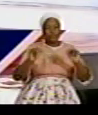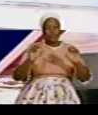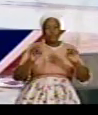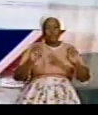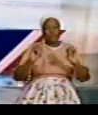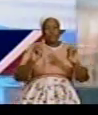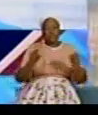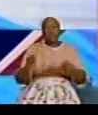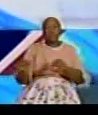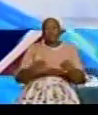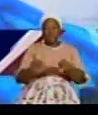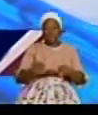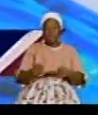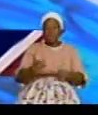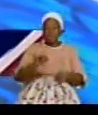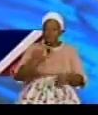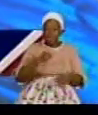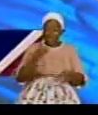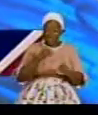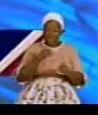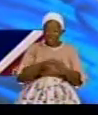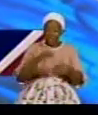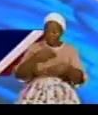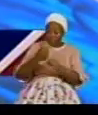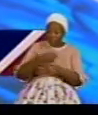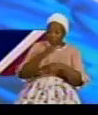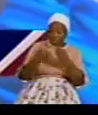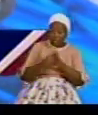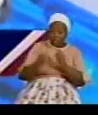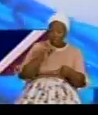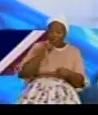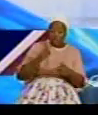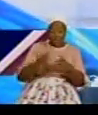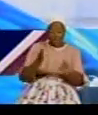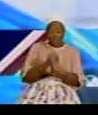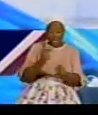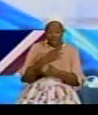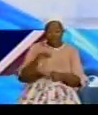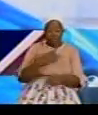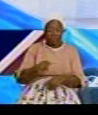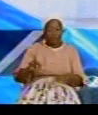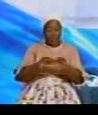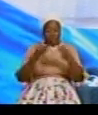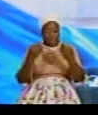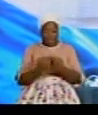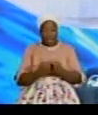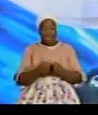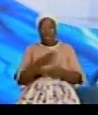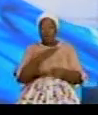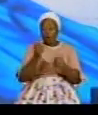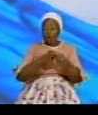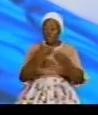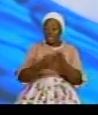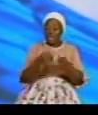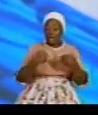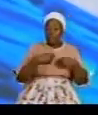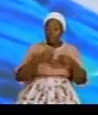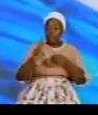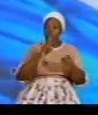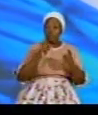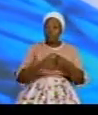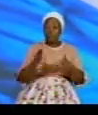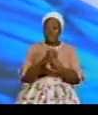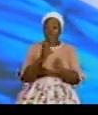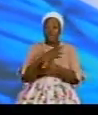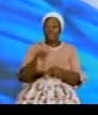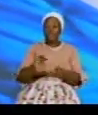people, the Jews, not to take care of their families, but everything they would have used in taking care of their families, they have